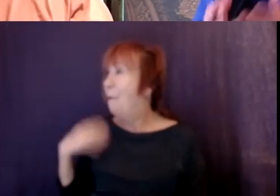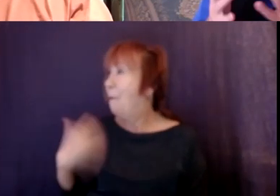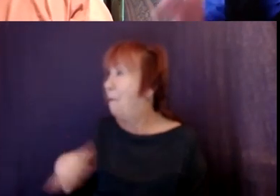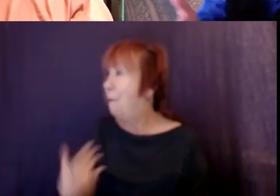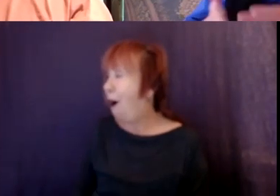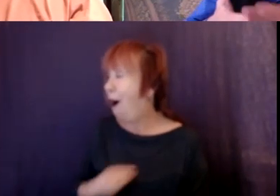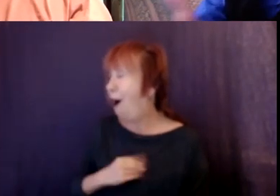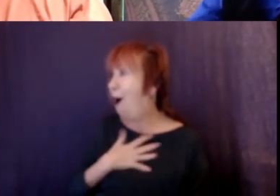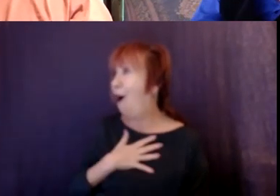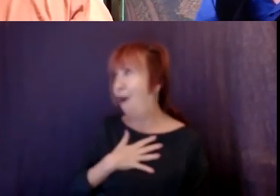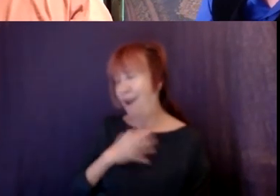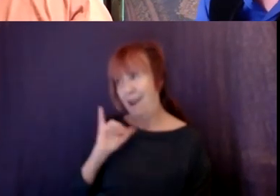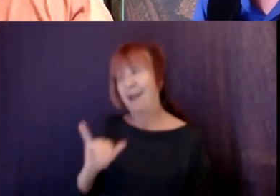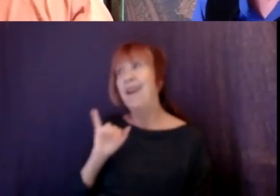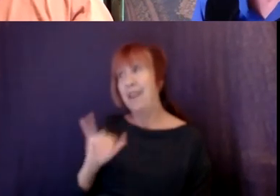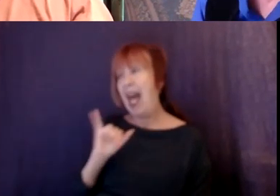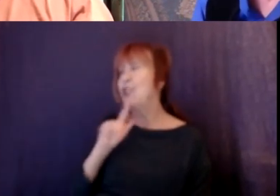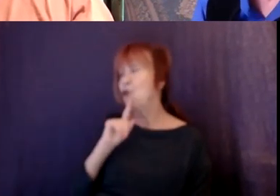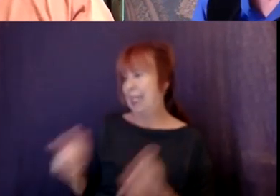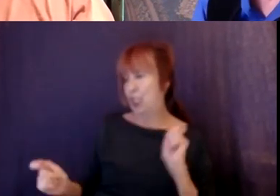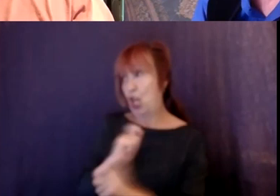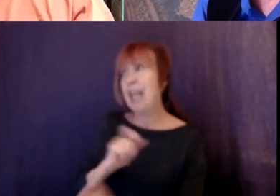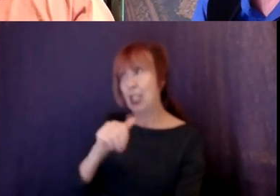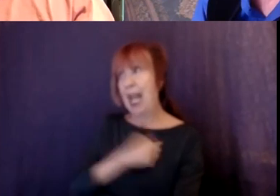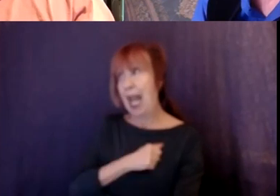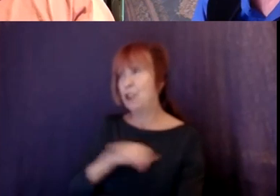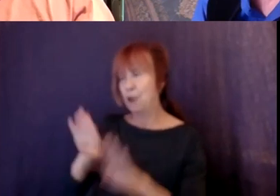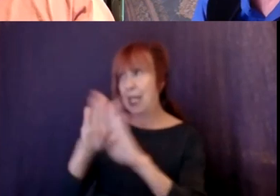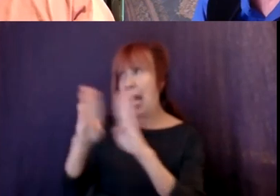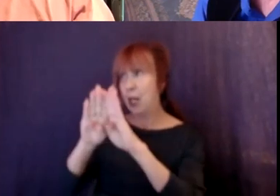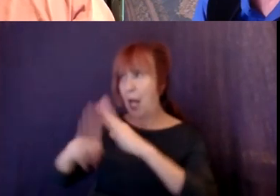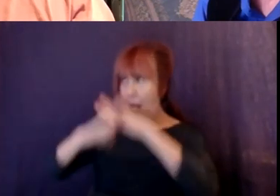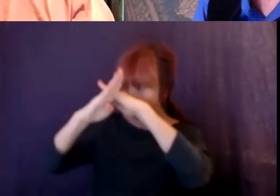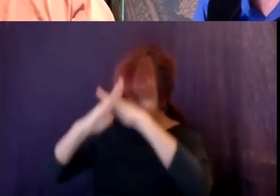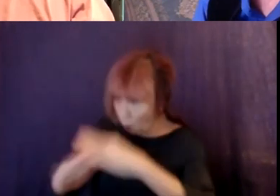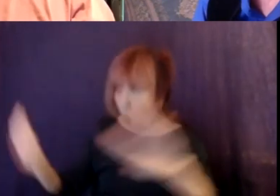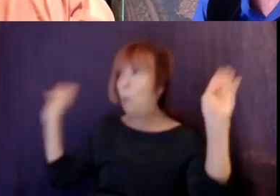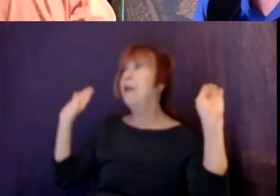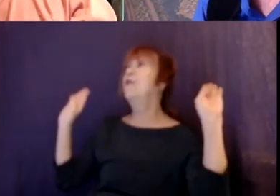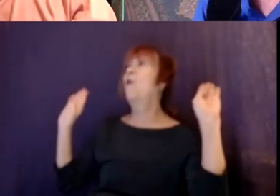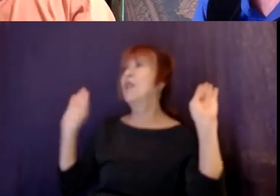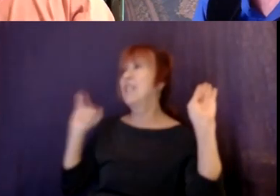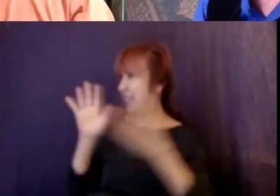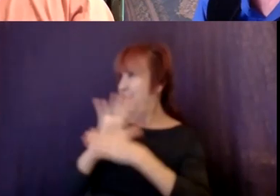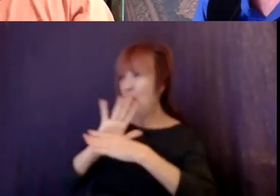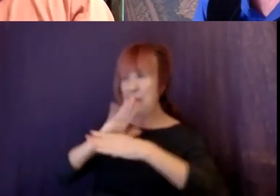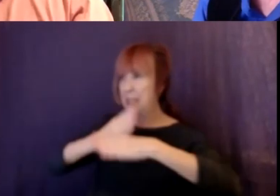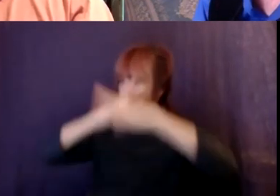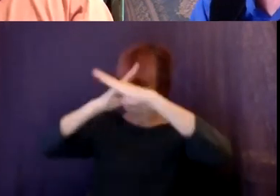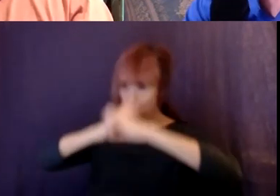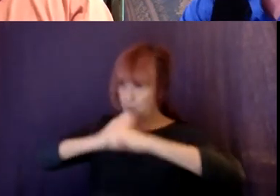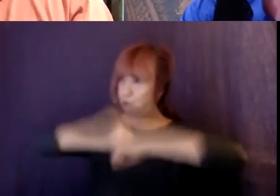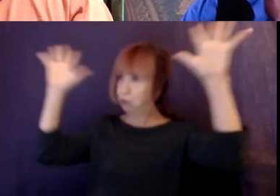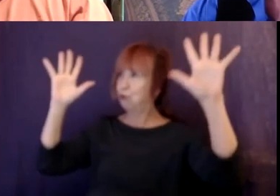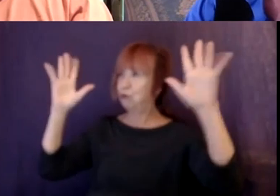changing attitudes, opening doors. This film is like blasting the doors open. Yeah. And so anybody who wants